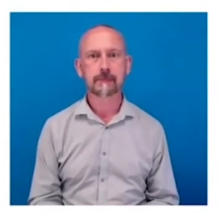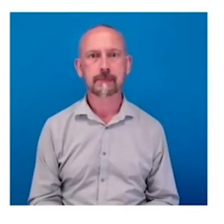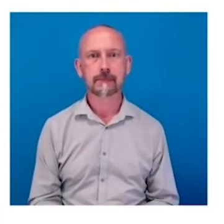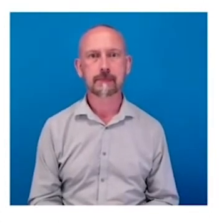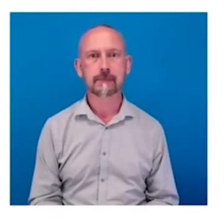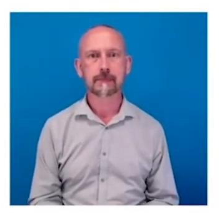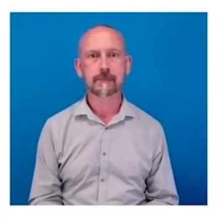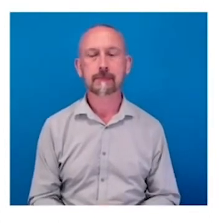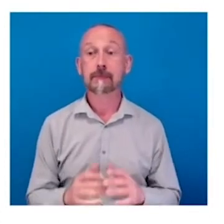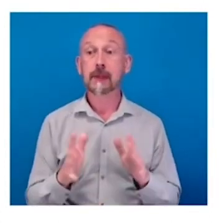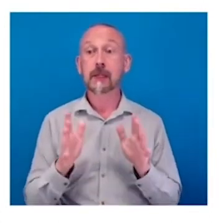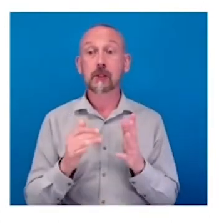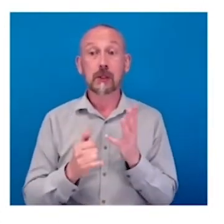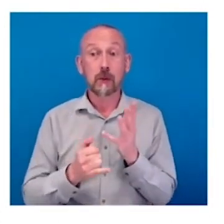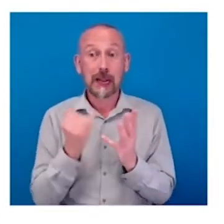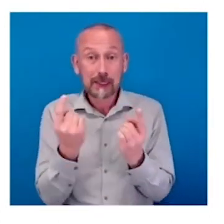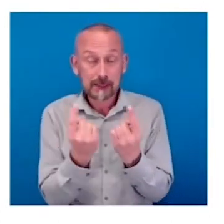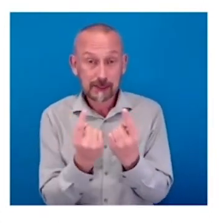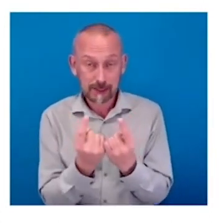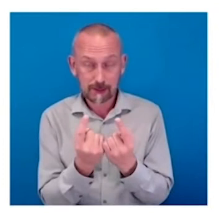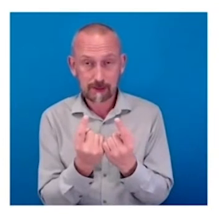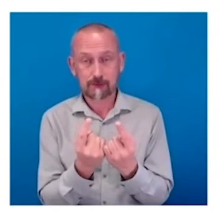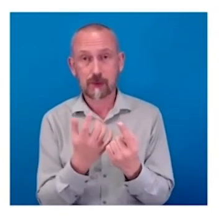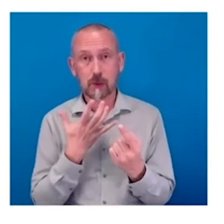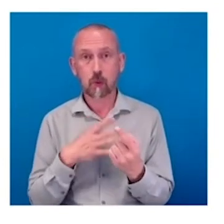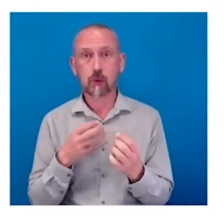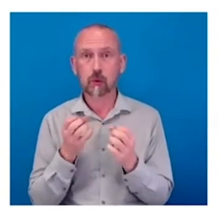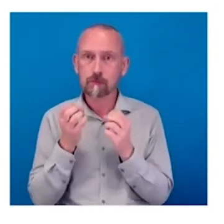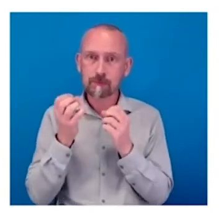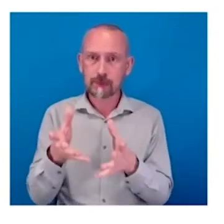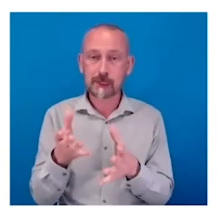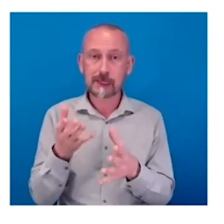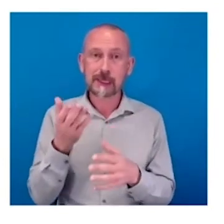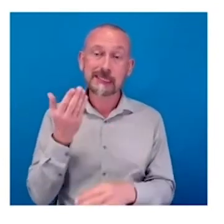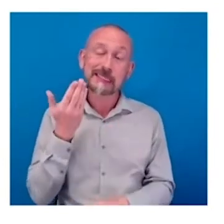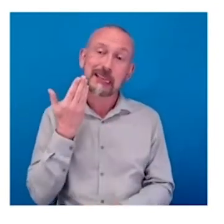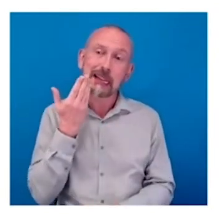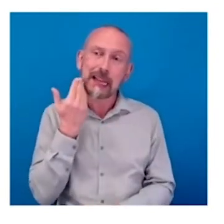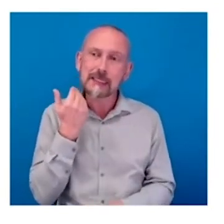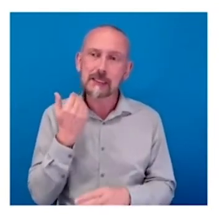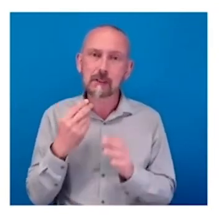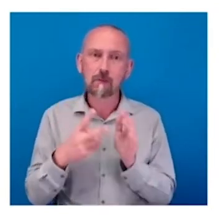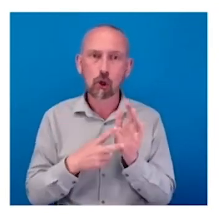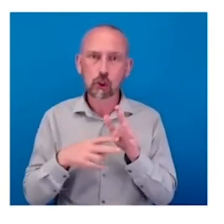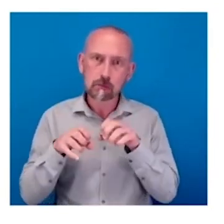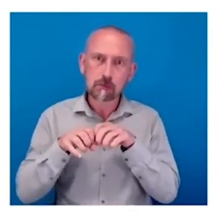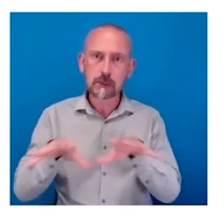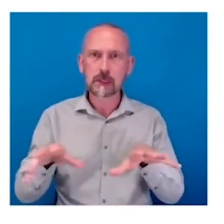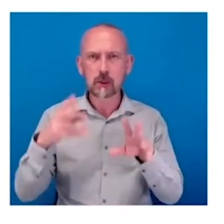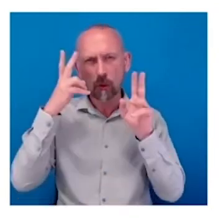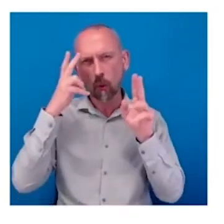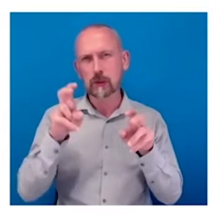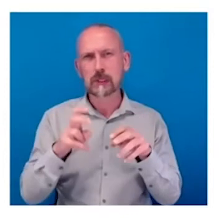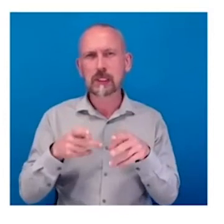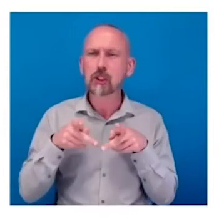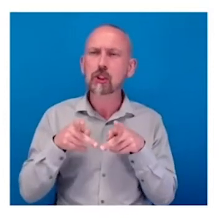Oops. Finally, I'm just going to talk about a feature that we released in the latest release of Soundscape called Soundscape Street Preview, which is